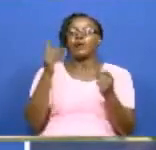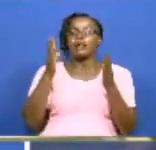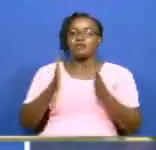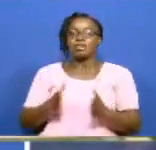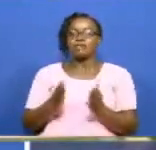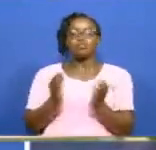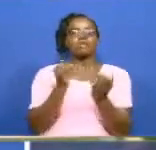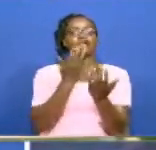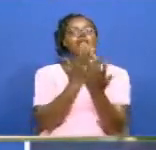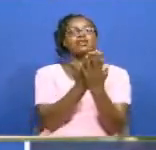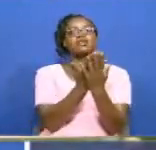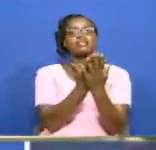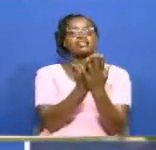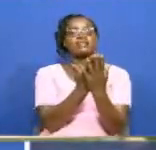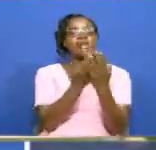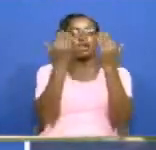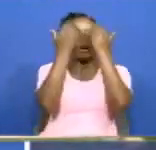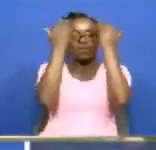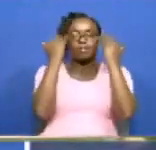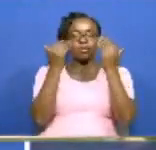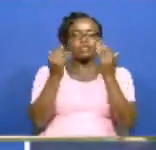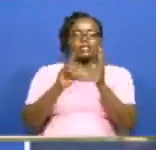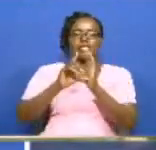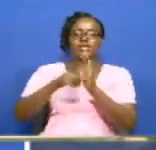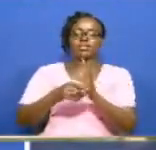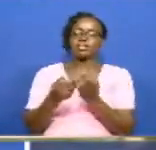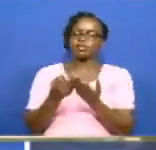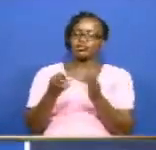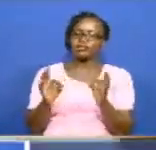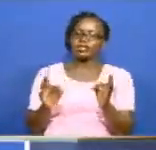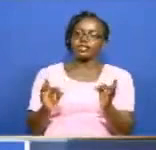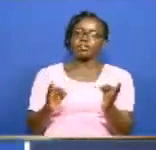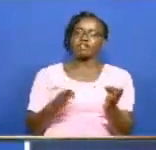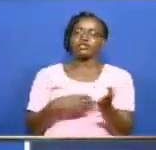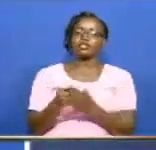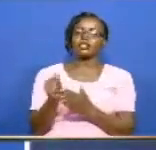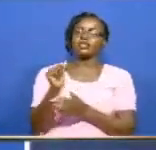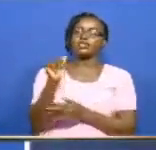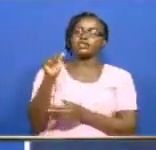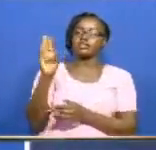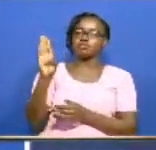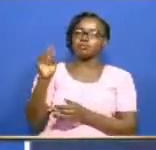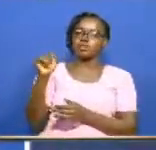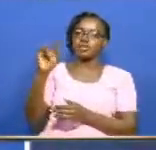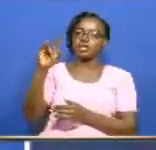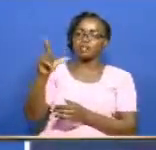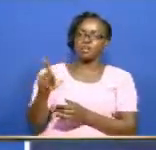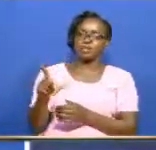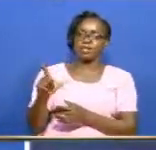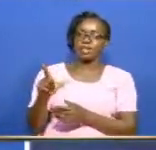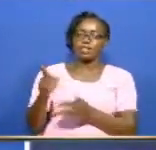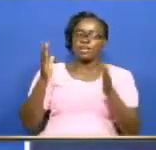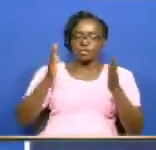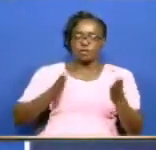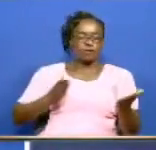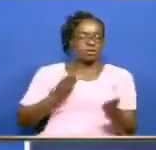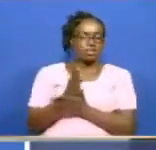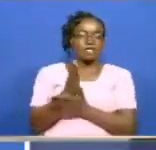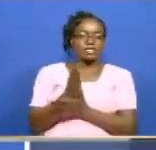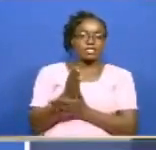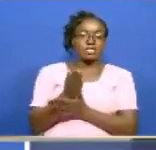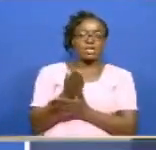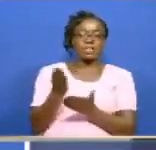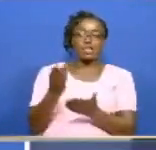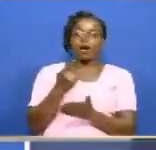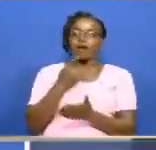arrested, taken to court, and later released on cash bail. Mwanaharakati wa haki za binadamu Bonfasa Kacha